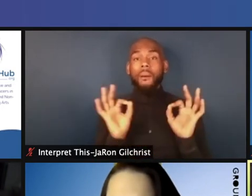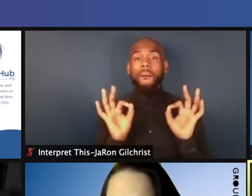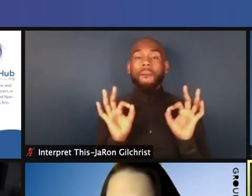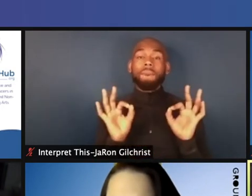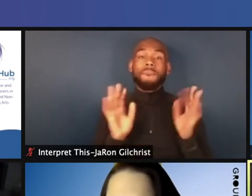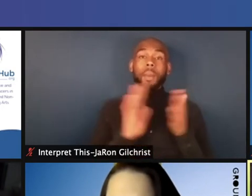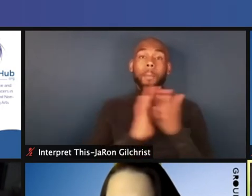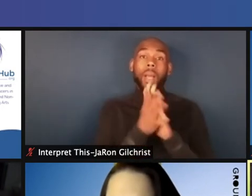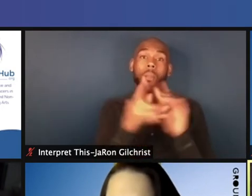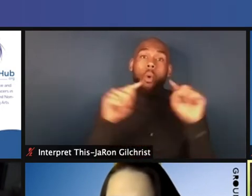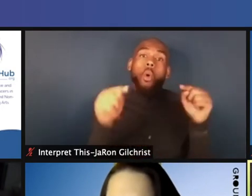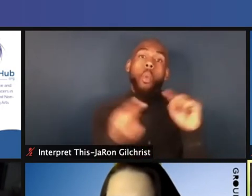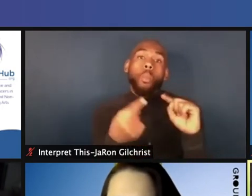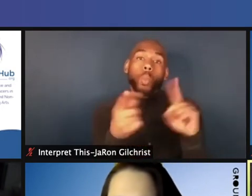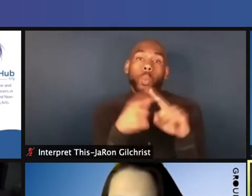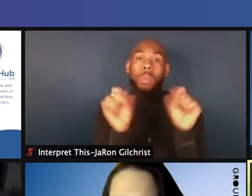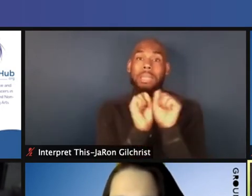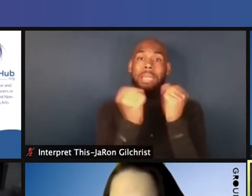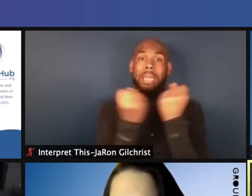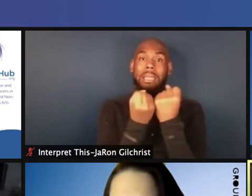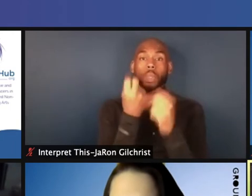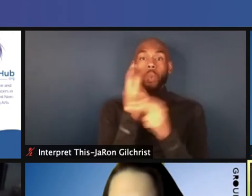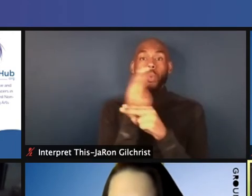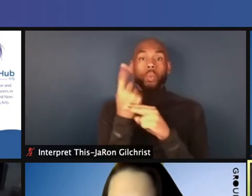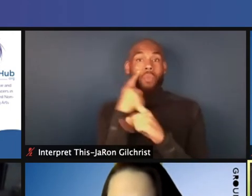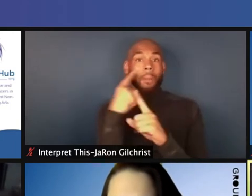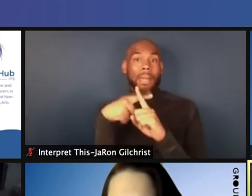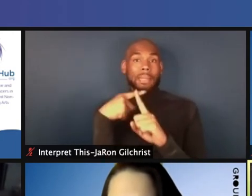harmful to our society, we can instead use it for positive good.